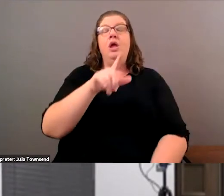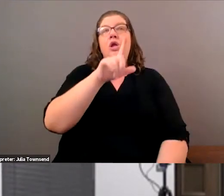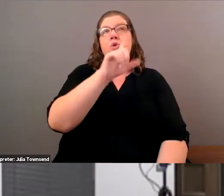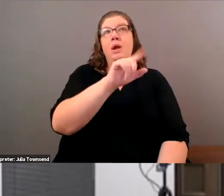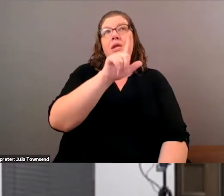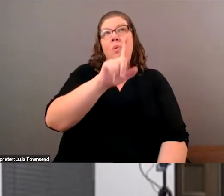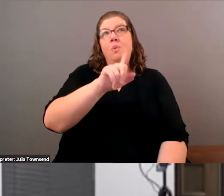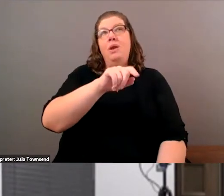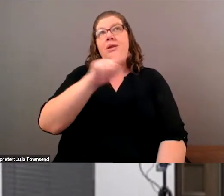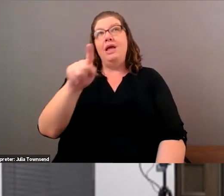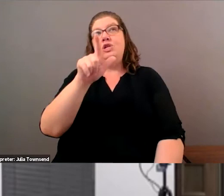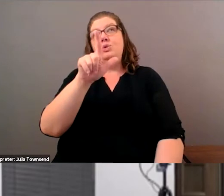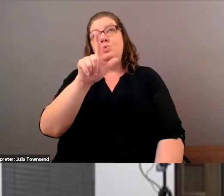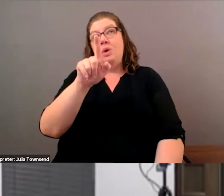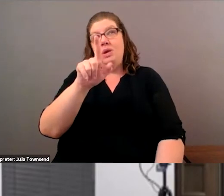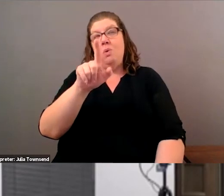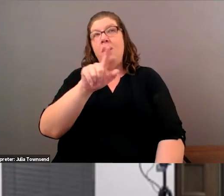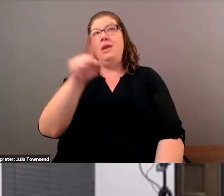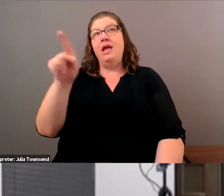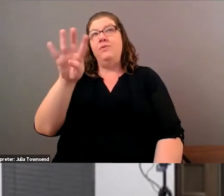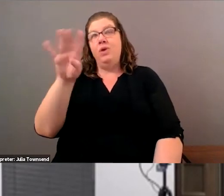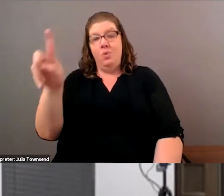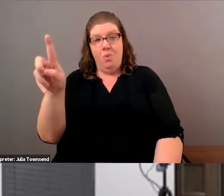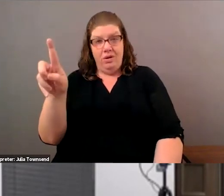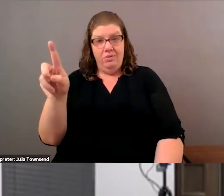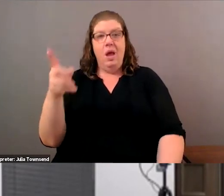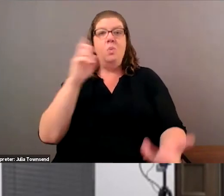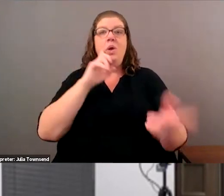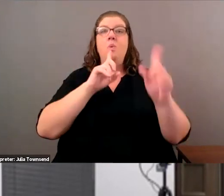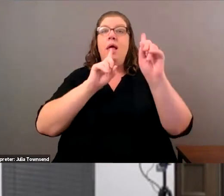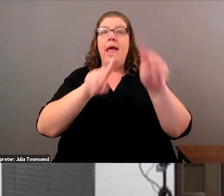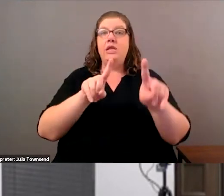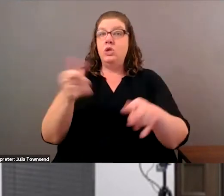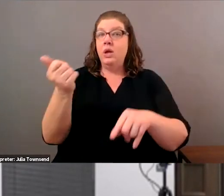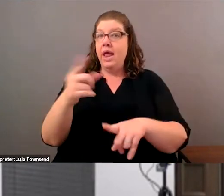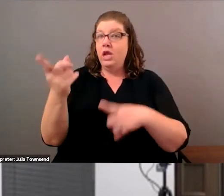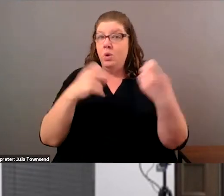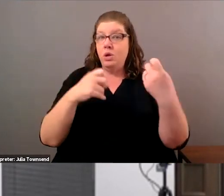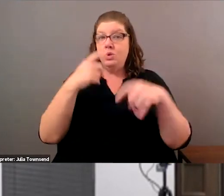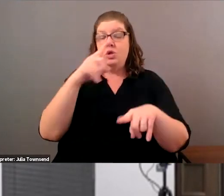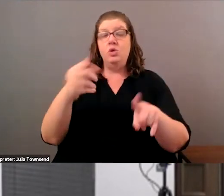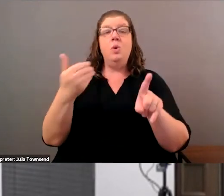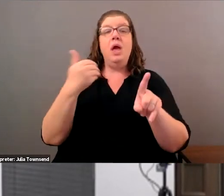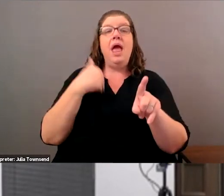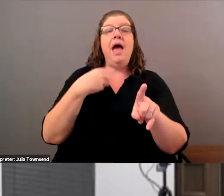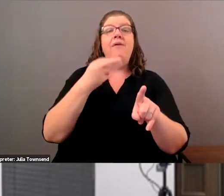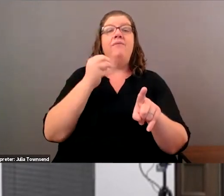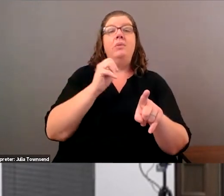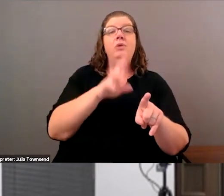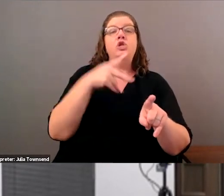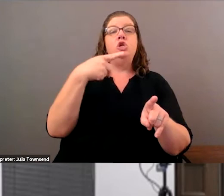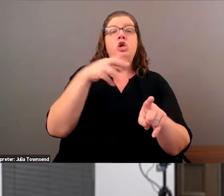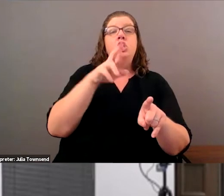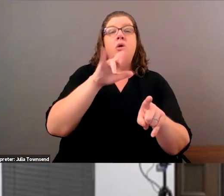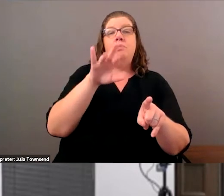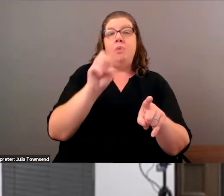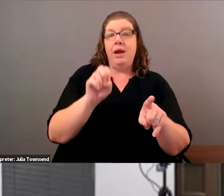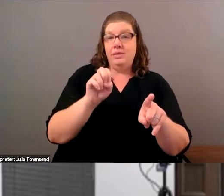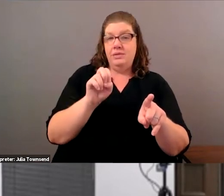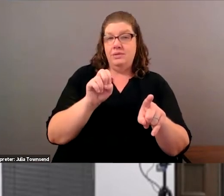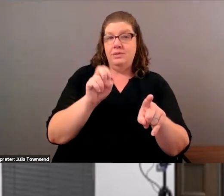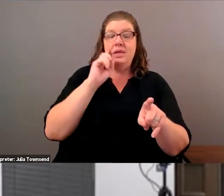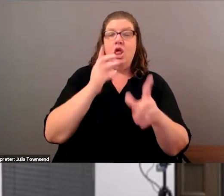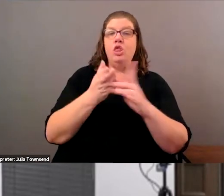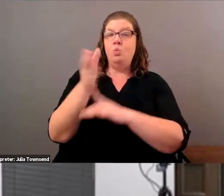2020-21-41, and at that point, we'll answer any questions. And I do have Mr. Price on via